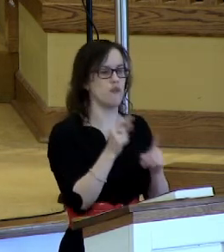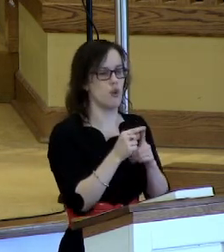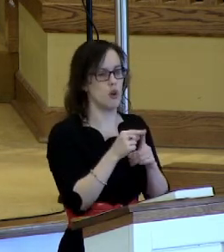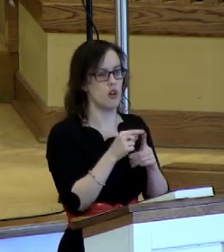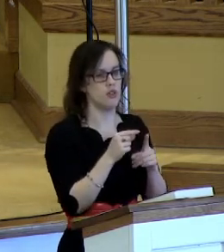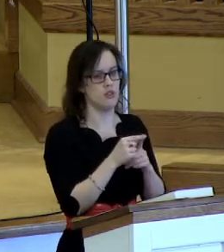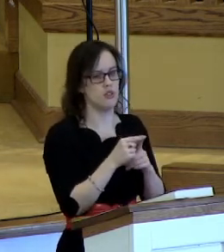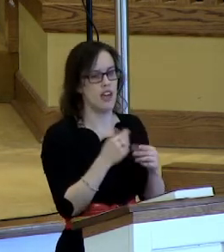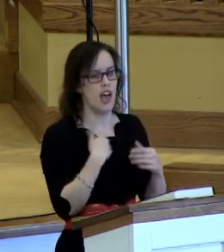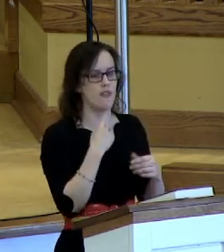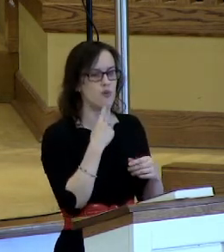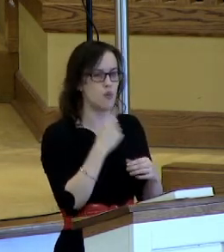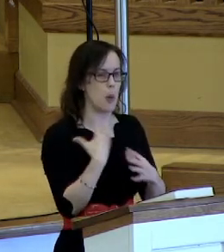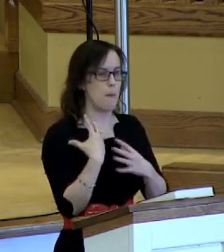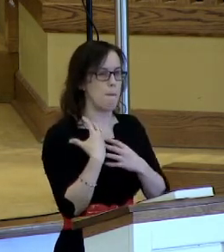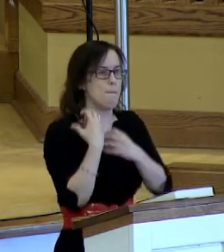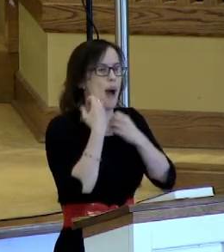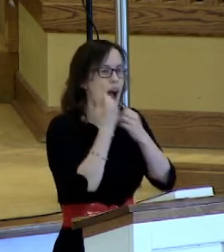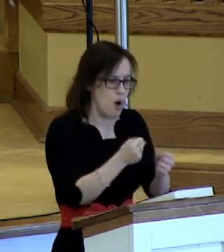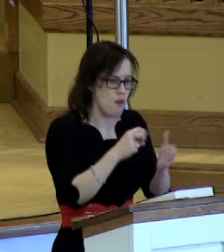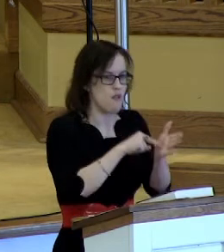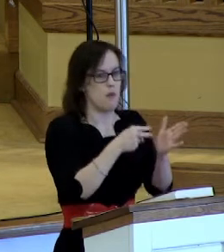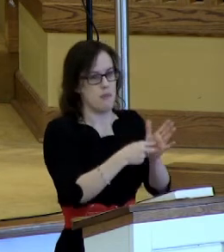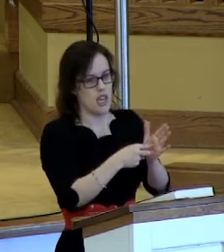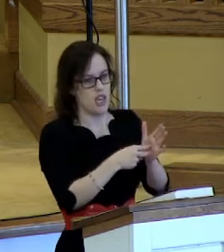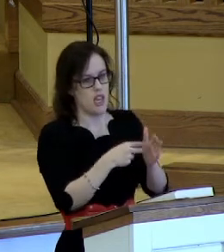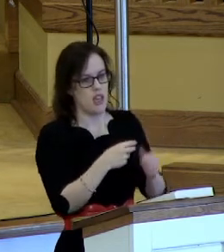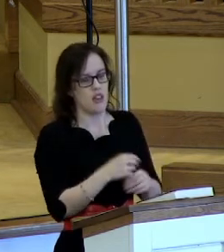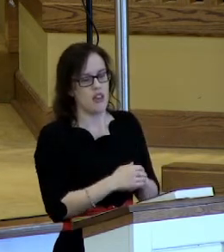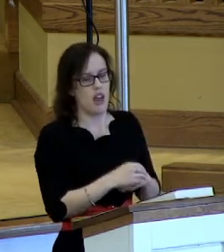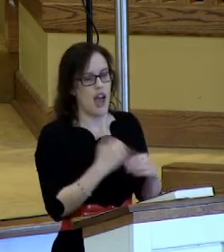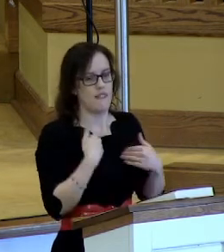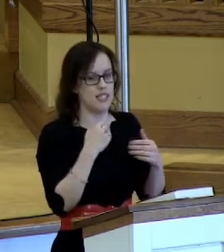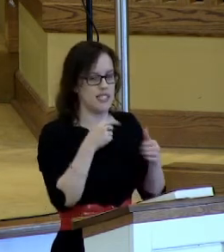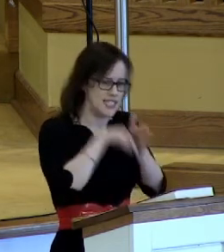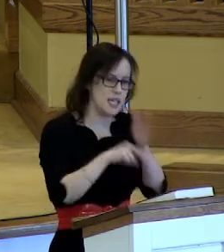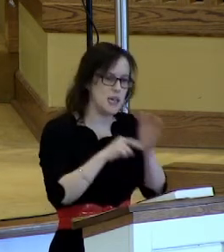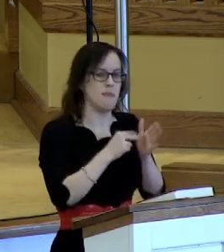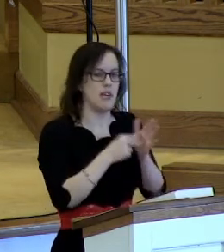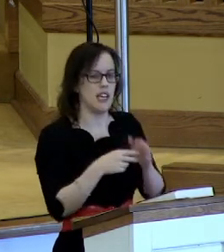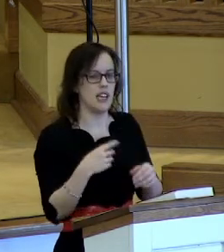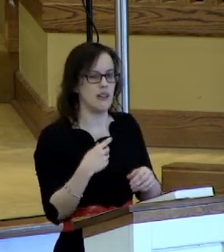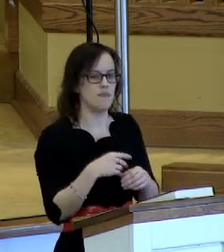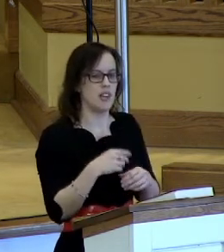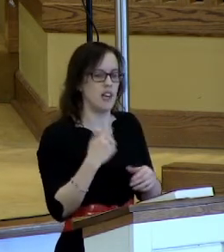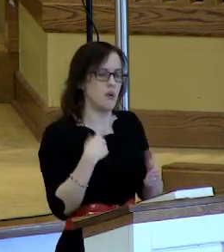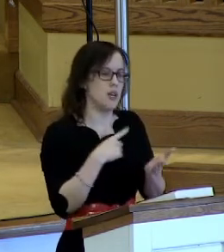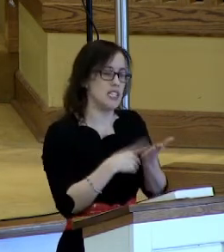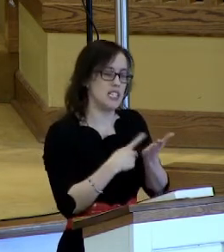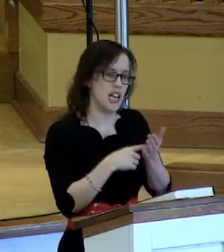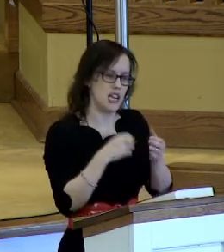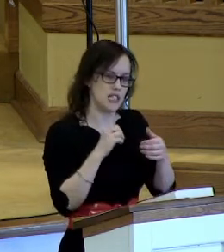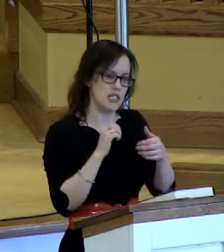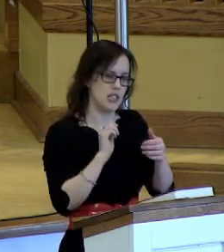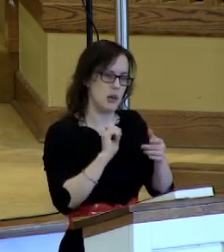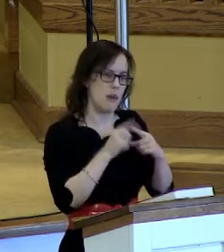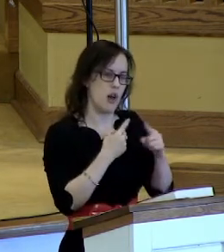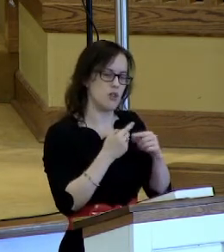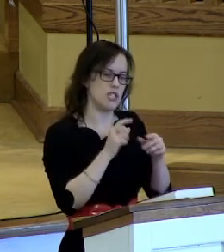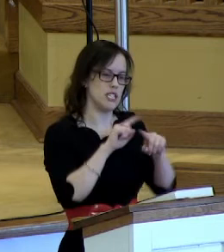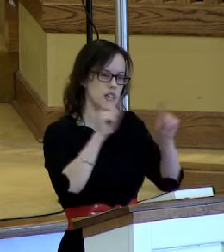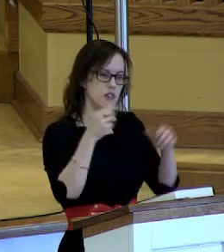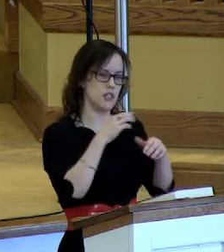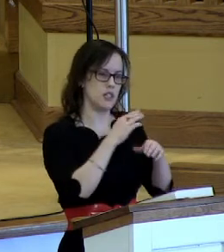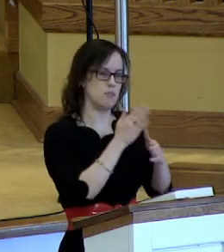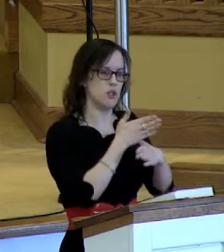had real powerful meanings. One of the phrases Brother George talks to me a lot about, we've discussed through the years, is the difference between shall and will. In the old days, they used